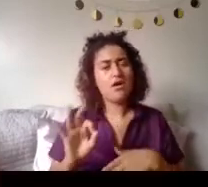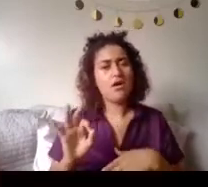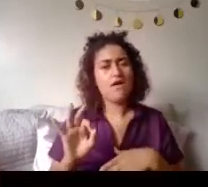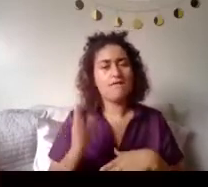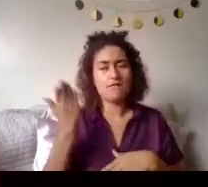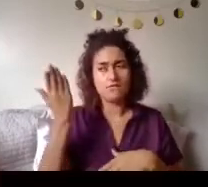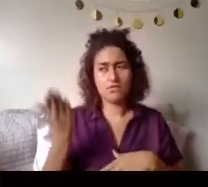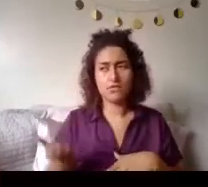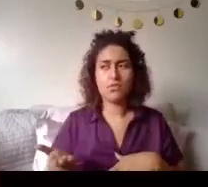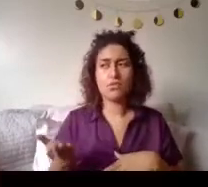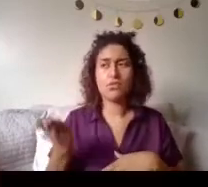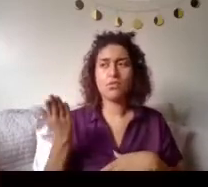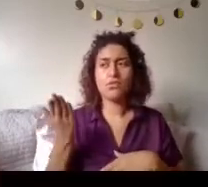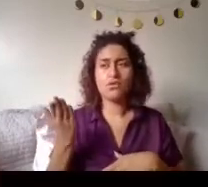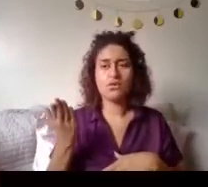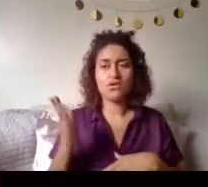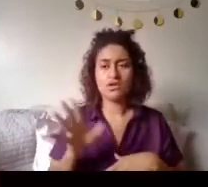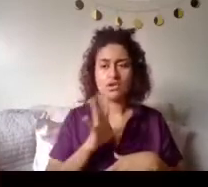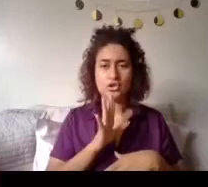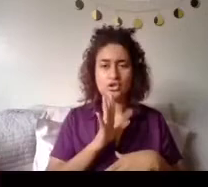your talk